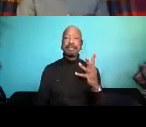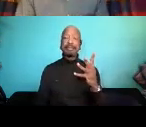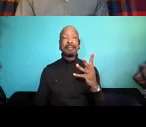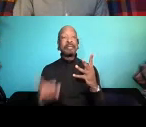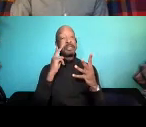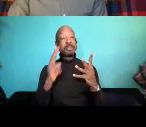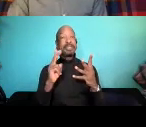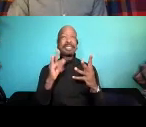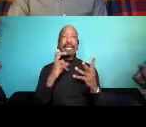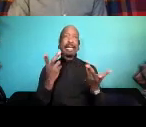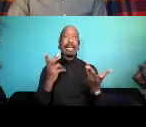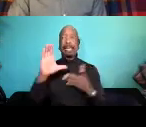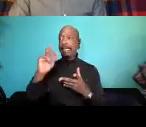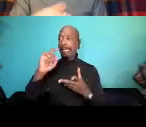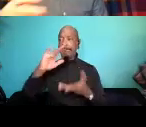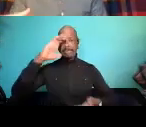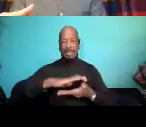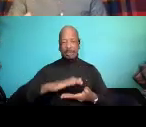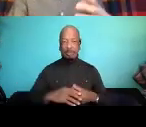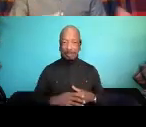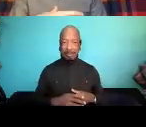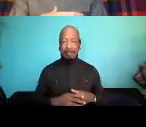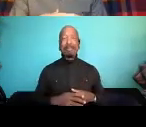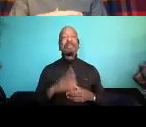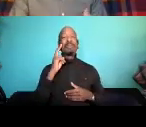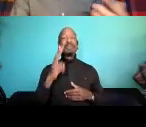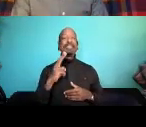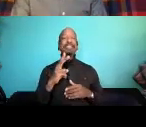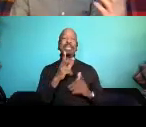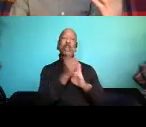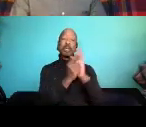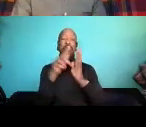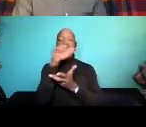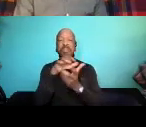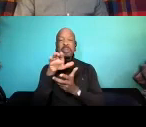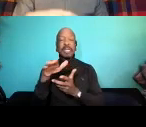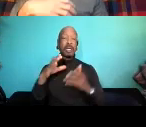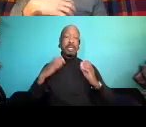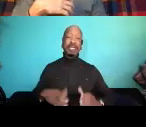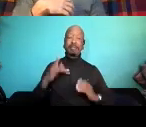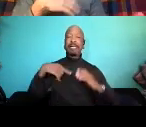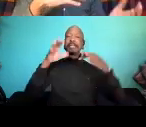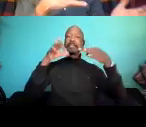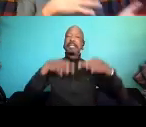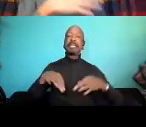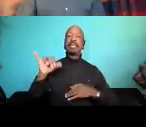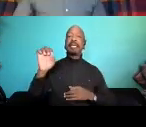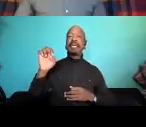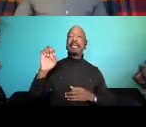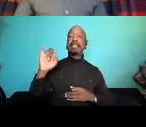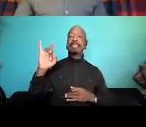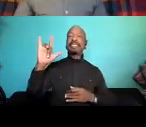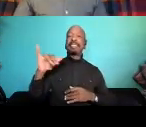cake. So many times we've watched lawyers confuse their clients by trying to explain entity structure in a way that